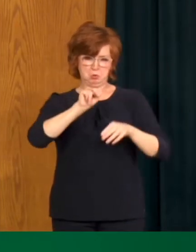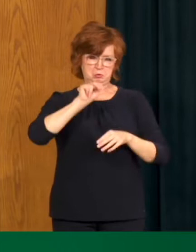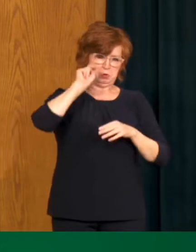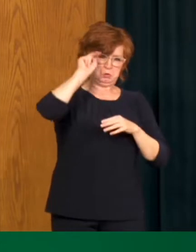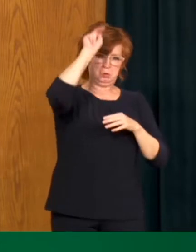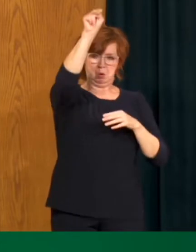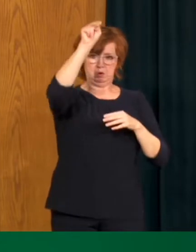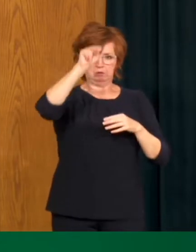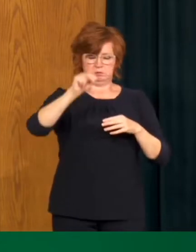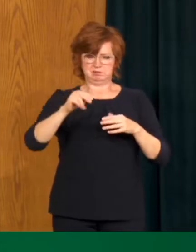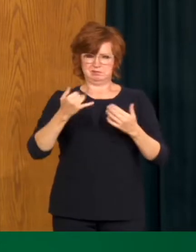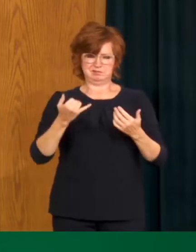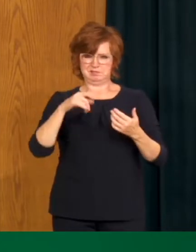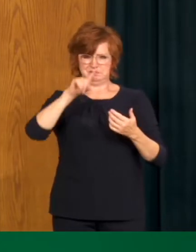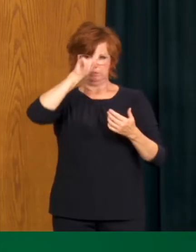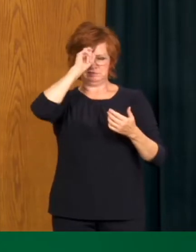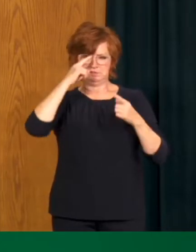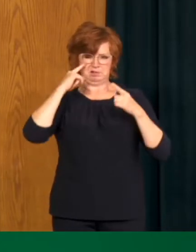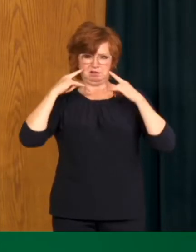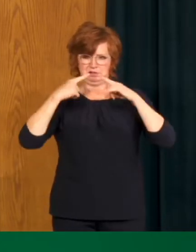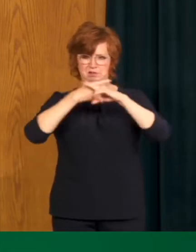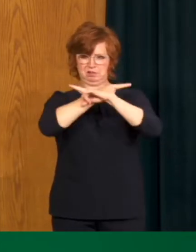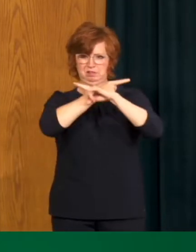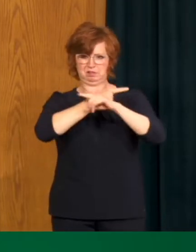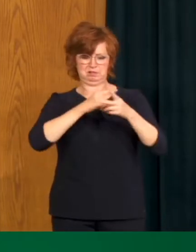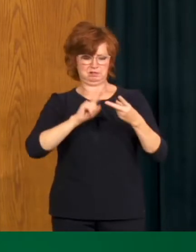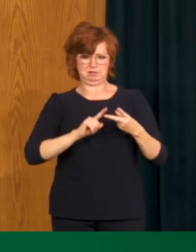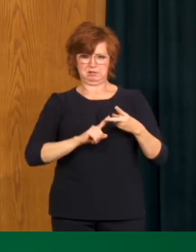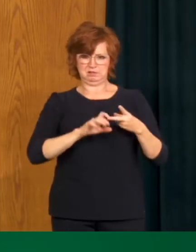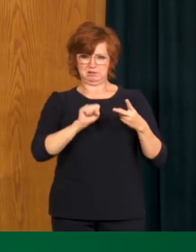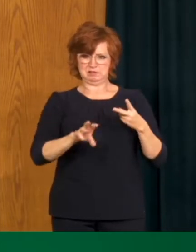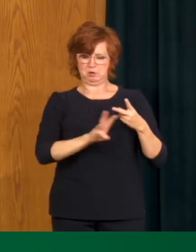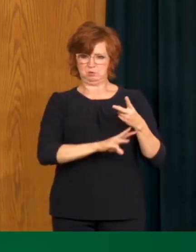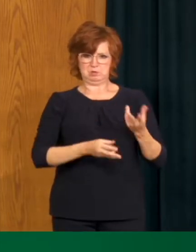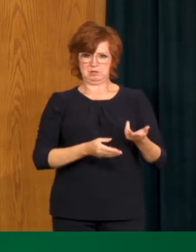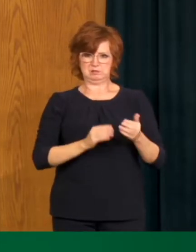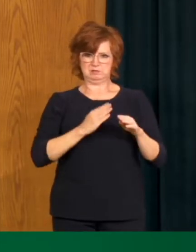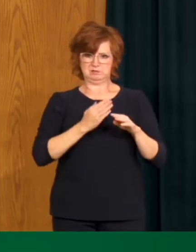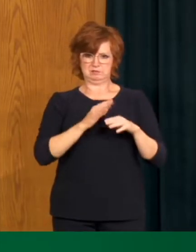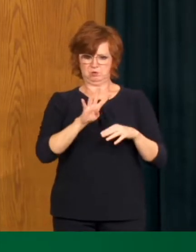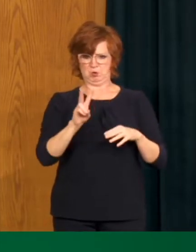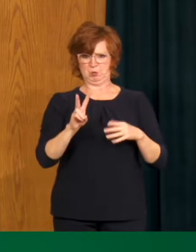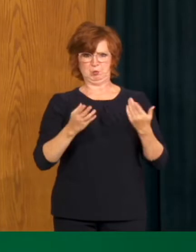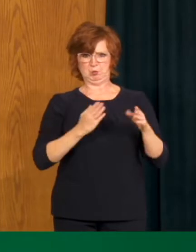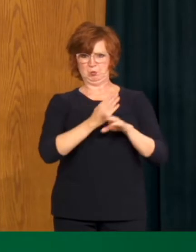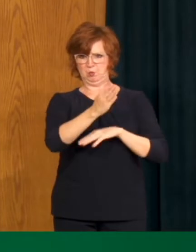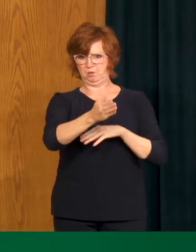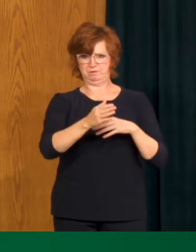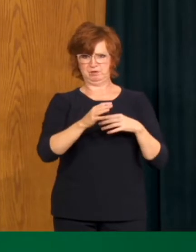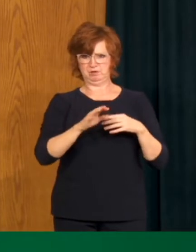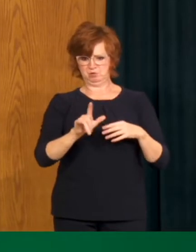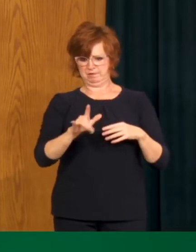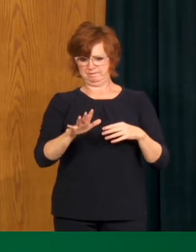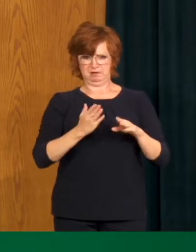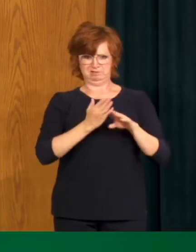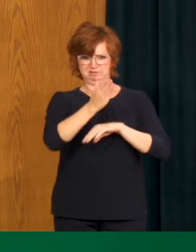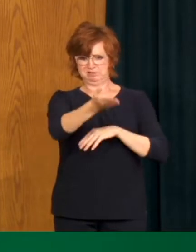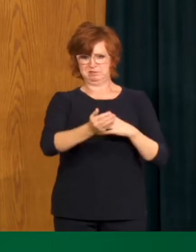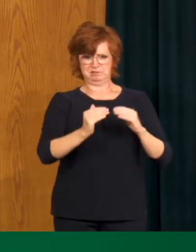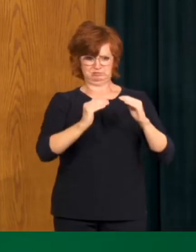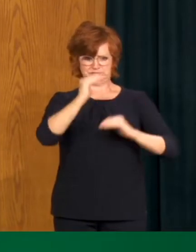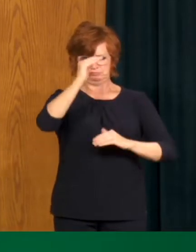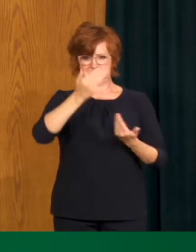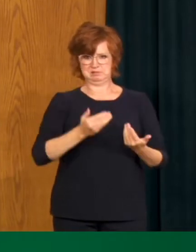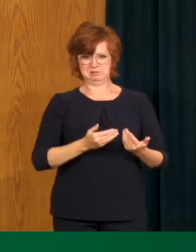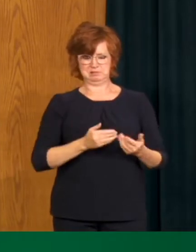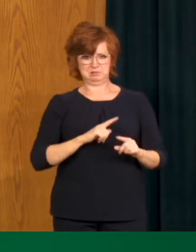people in the north complaining that there's different rules for different parts of the province. Well, as I indicated before, the community leadership